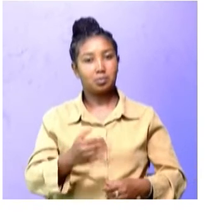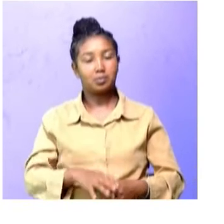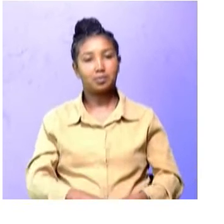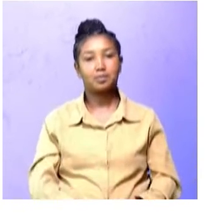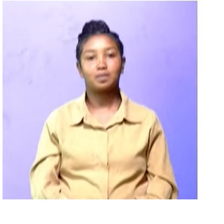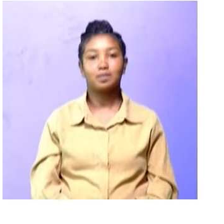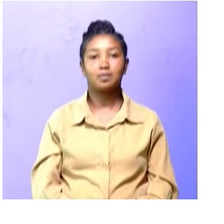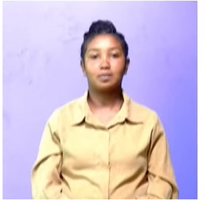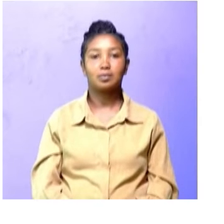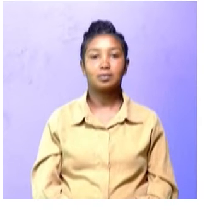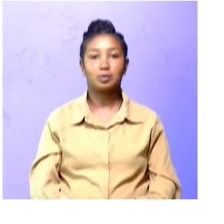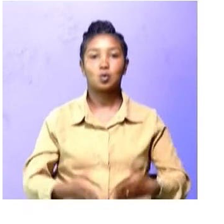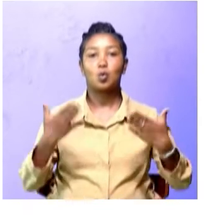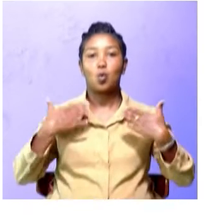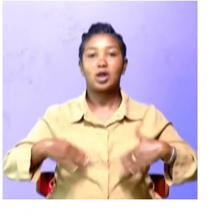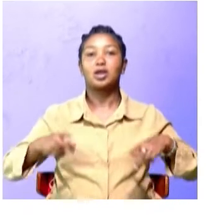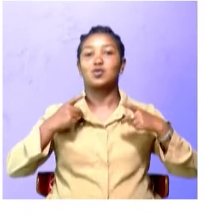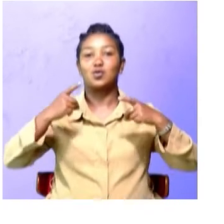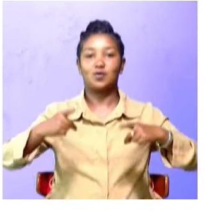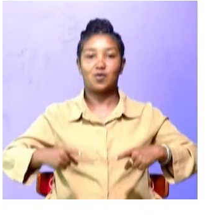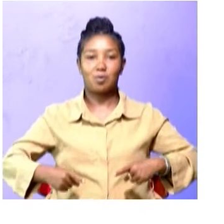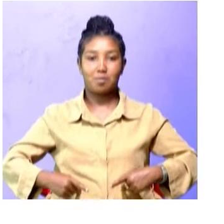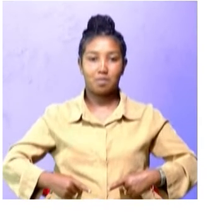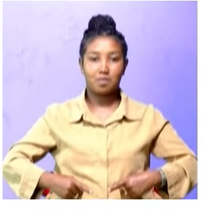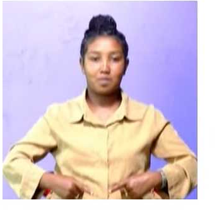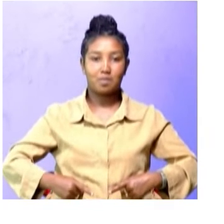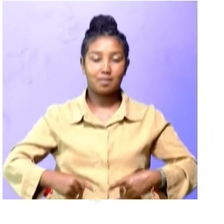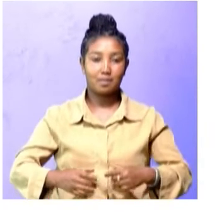a uniform.